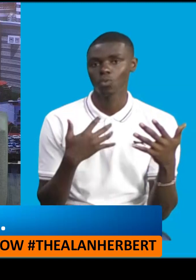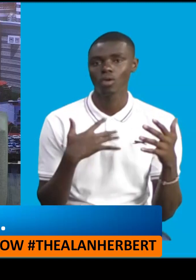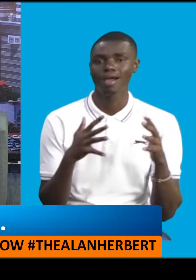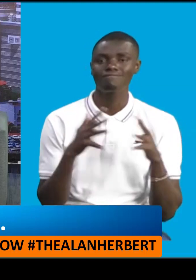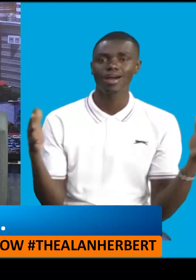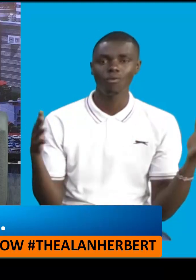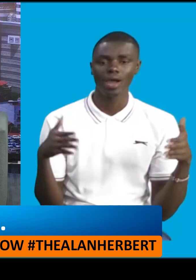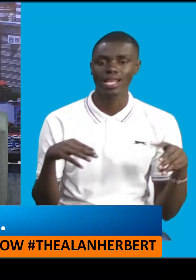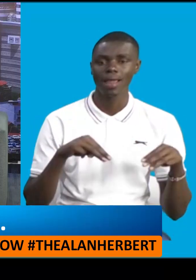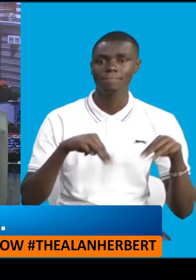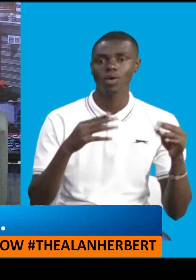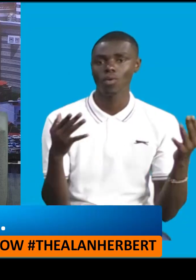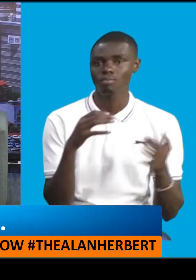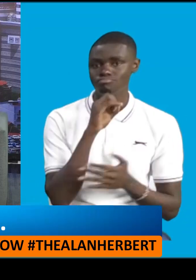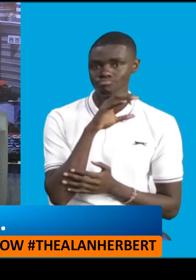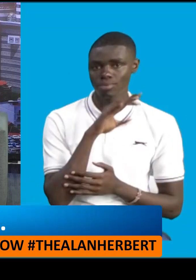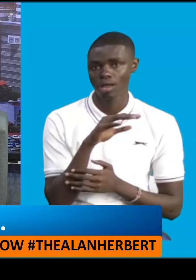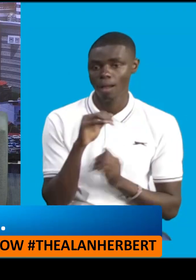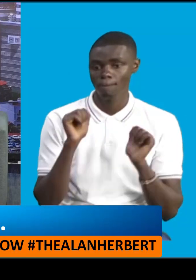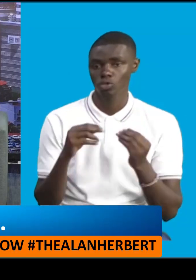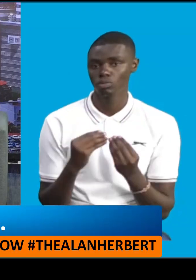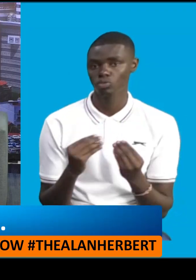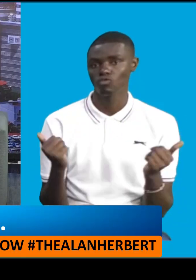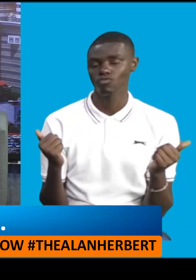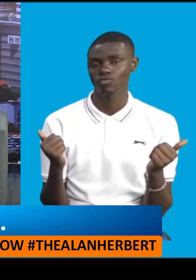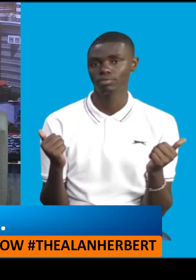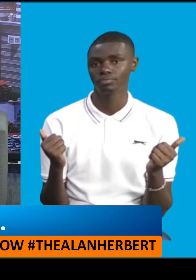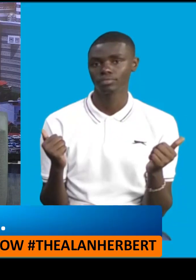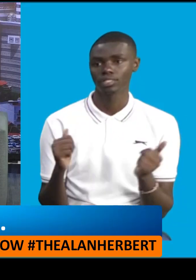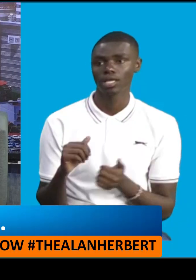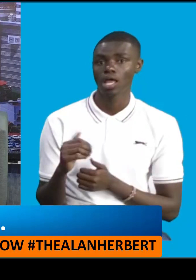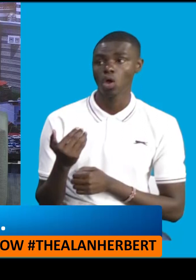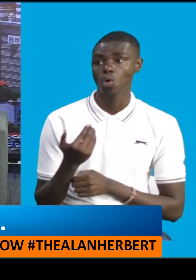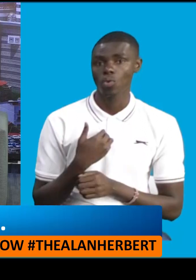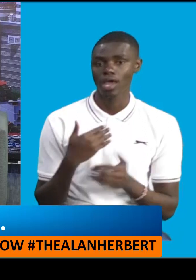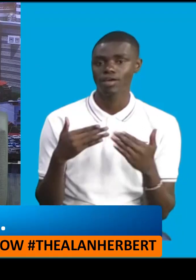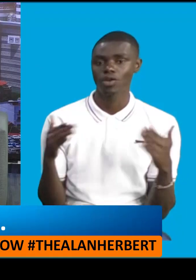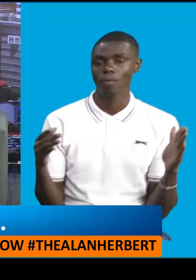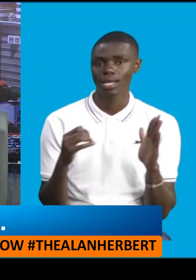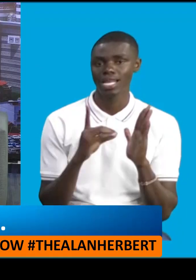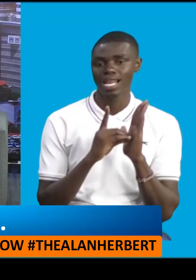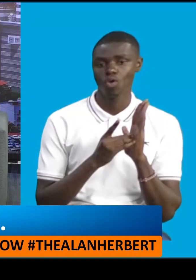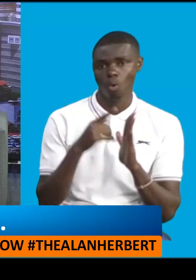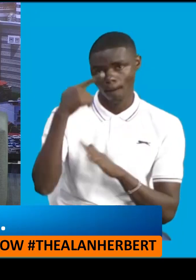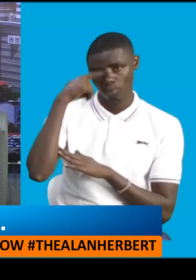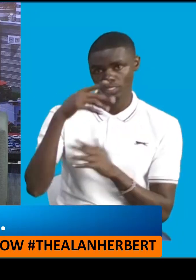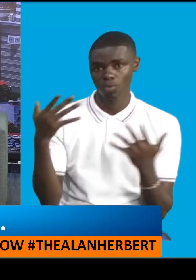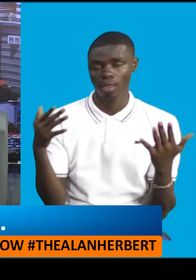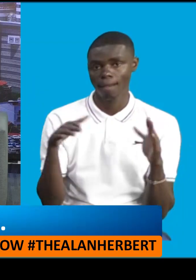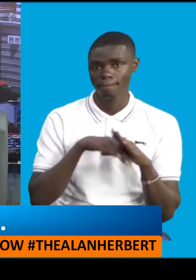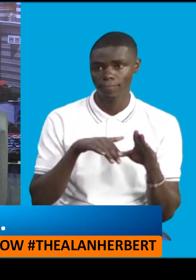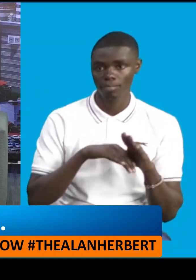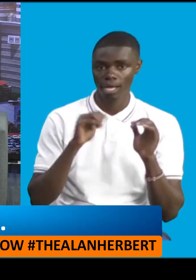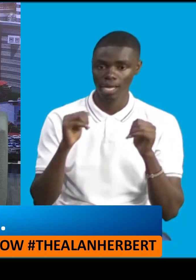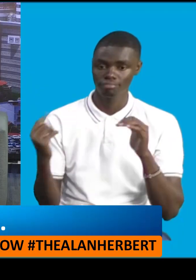we have a wide mechanism where complaints can be handled, and we have an open door policy